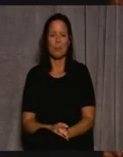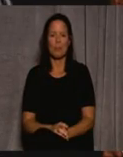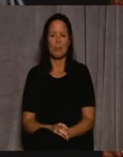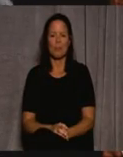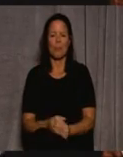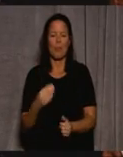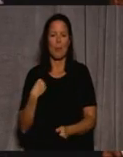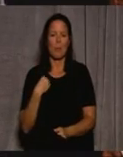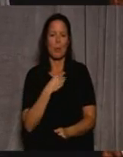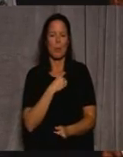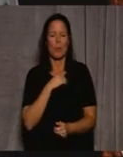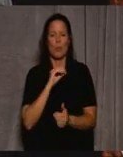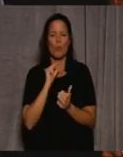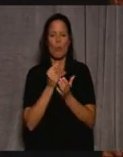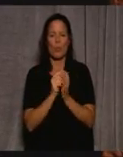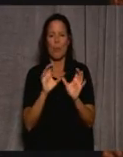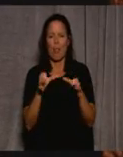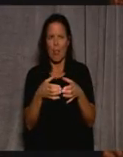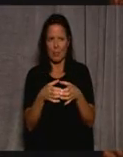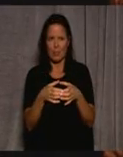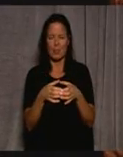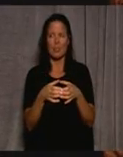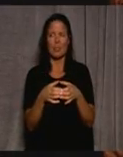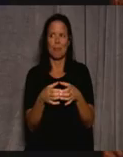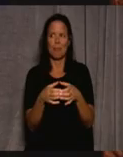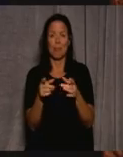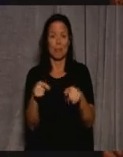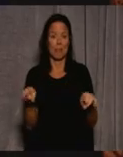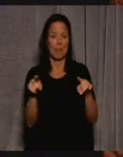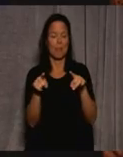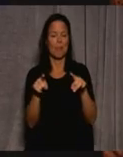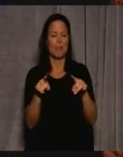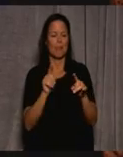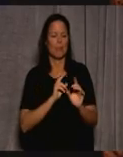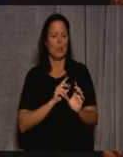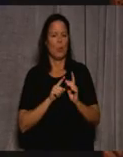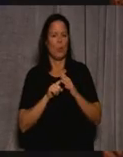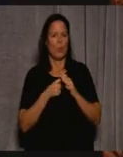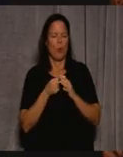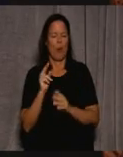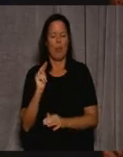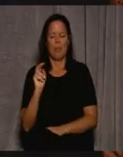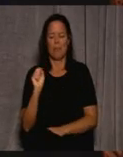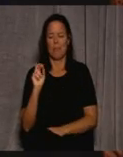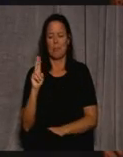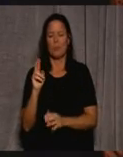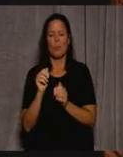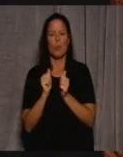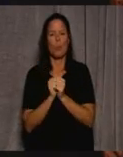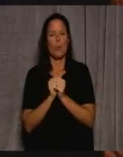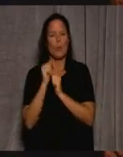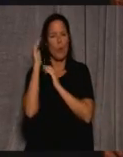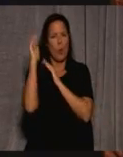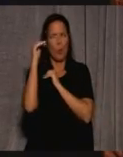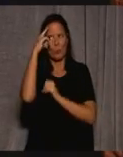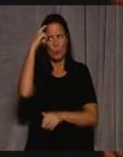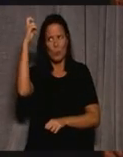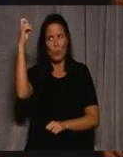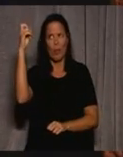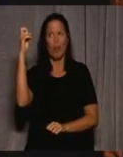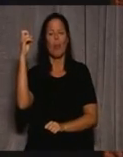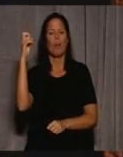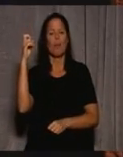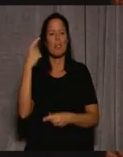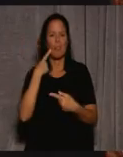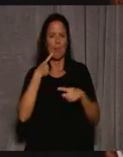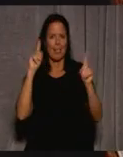To the members of the graduating class, you entered Nova Southeastern University with your hopes and dreams of excelling.